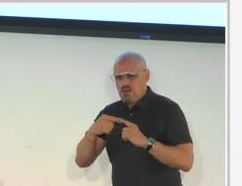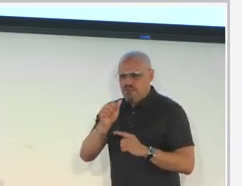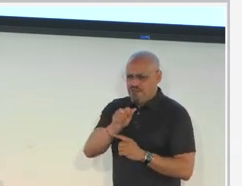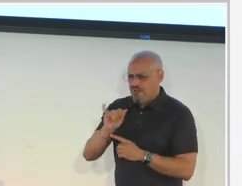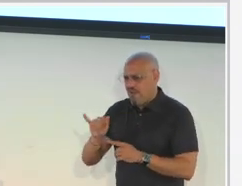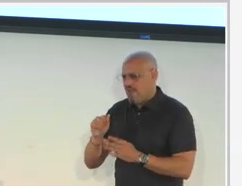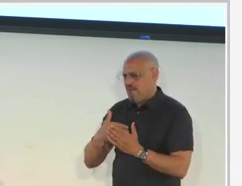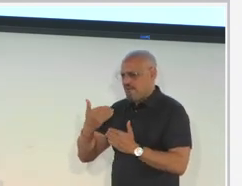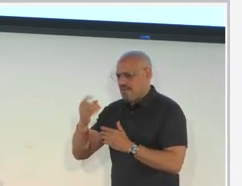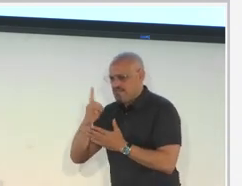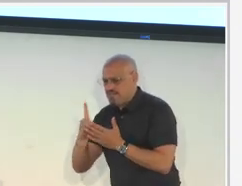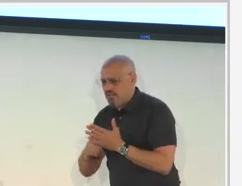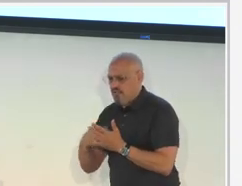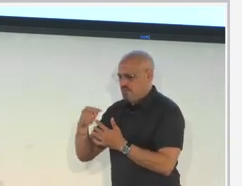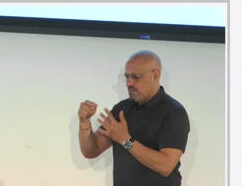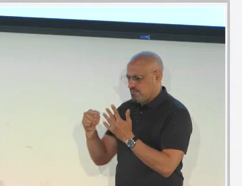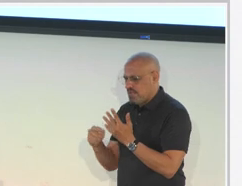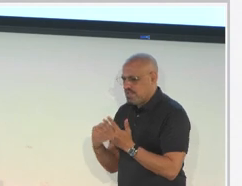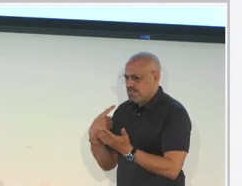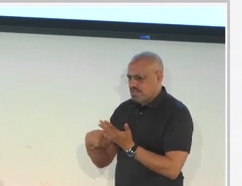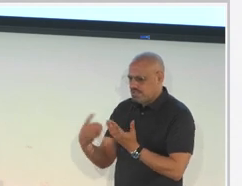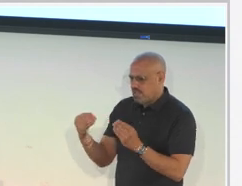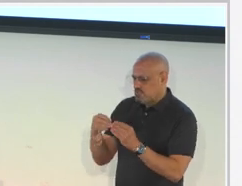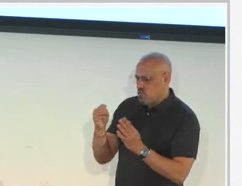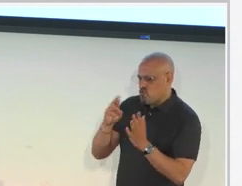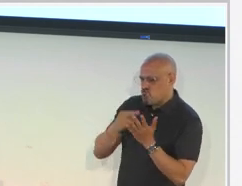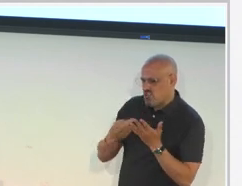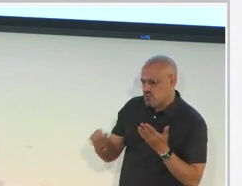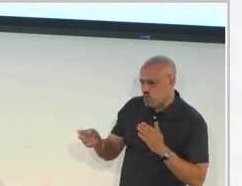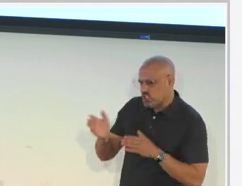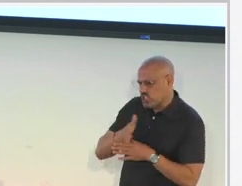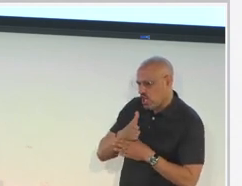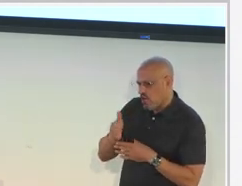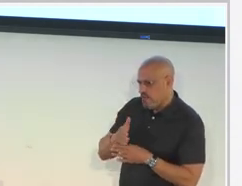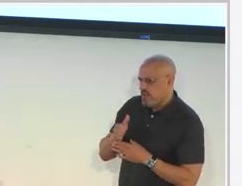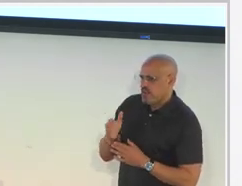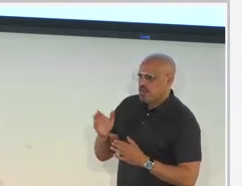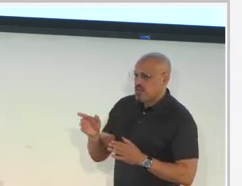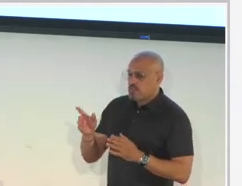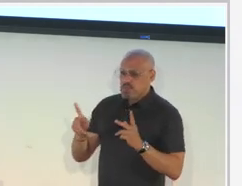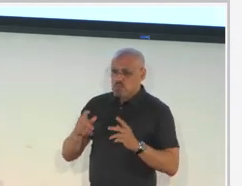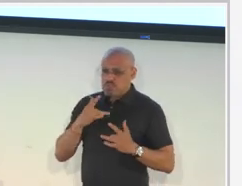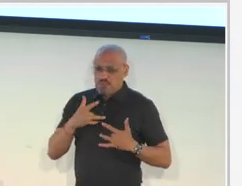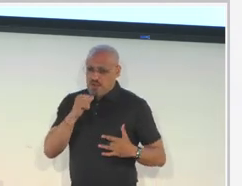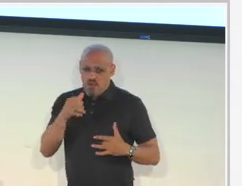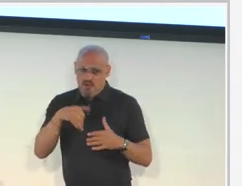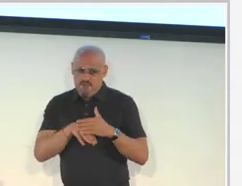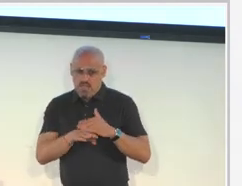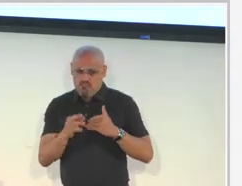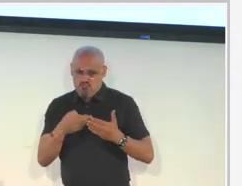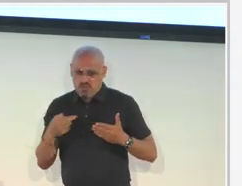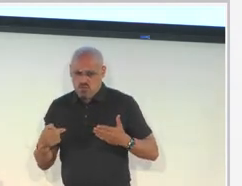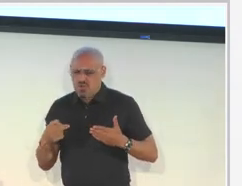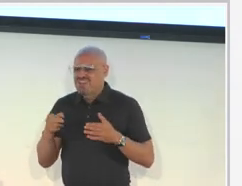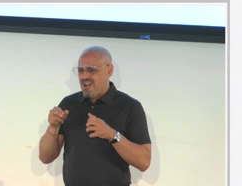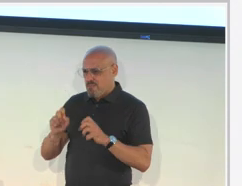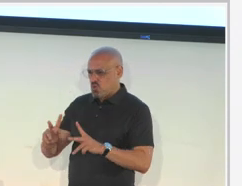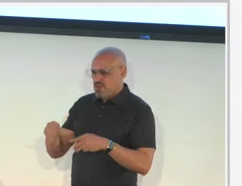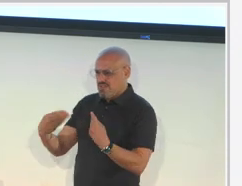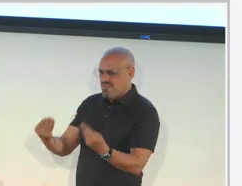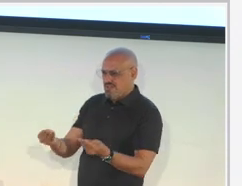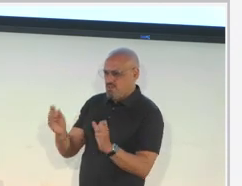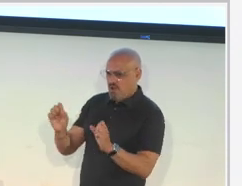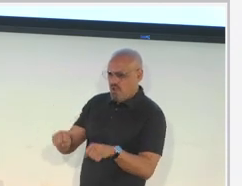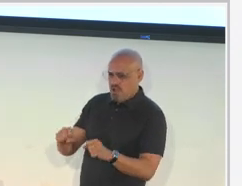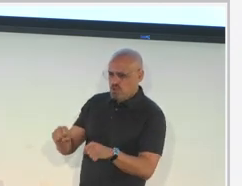it's designed to talk about resource sharing and give people who wouldn't normally have access to these resources opportunities to be able